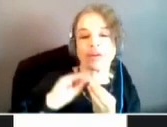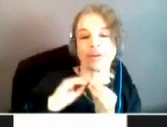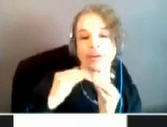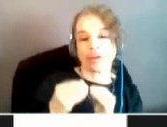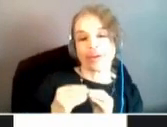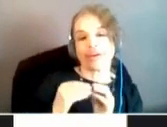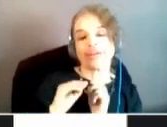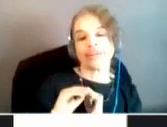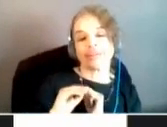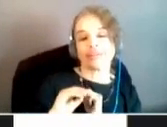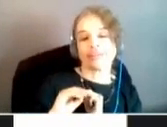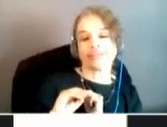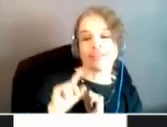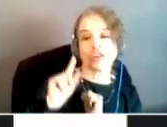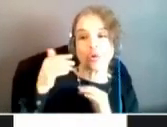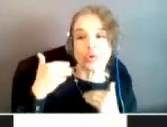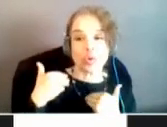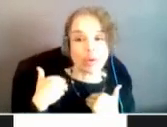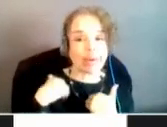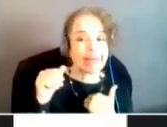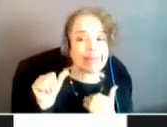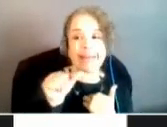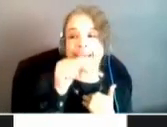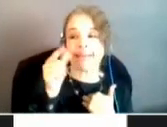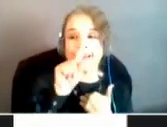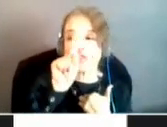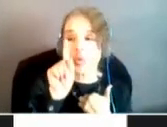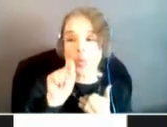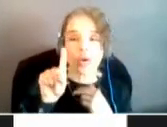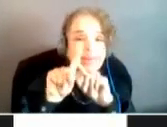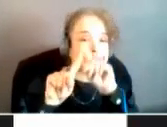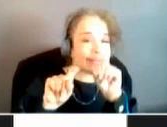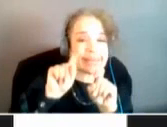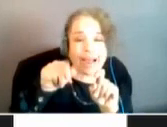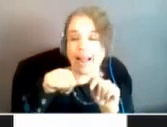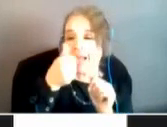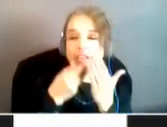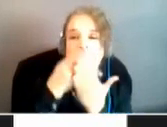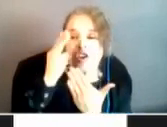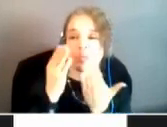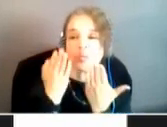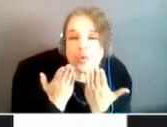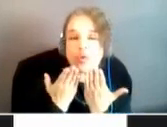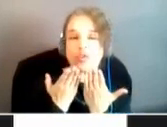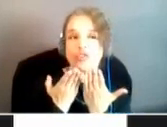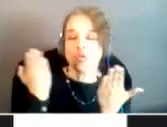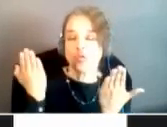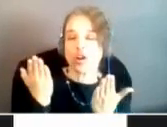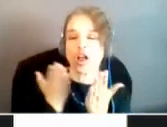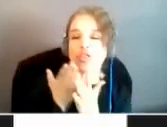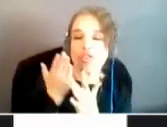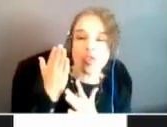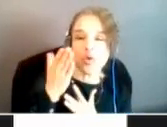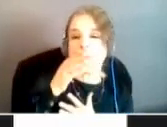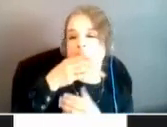this slide. If you have any questions about any of the programs or services offered through Office on